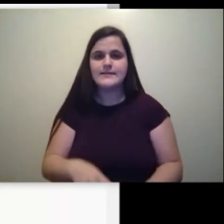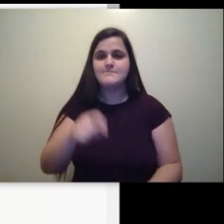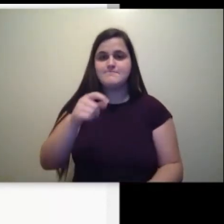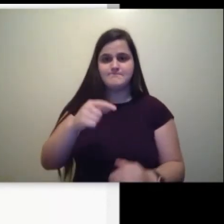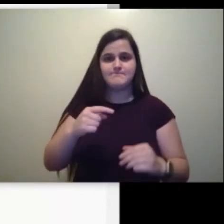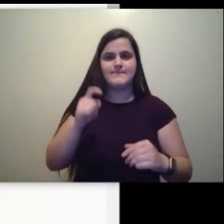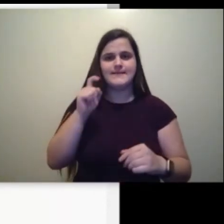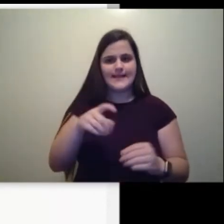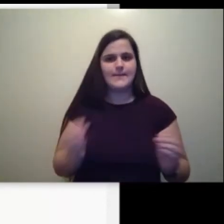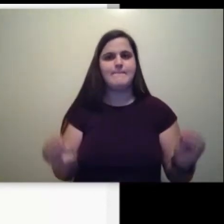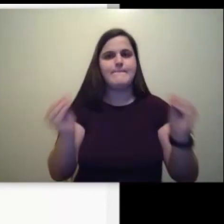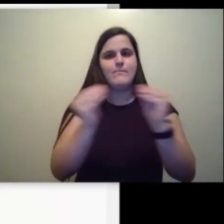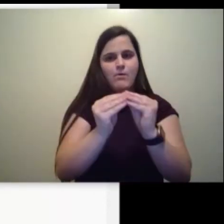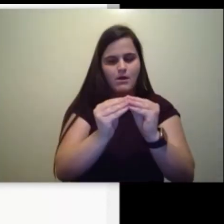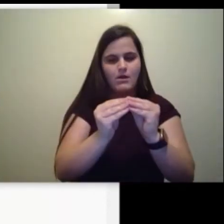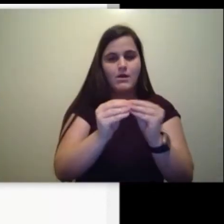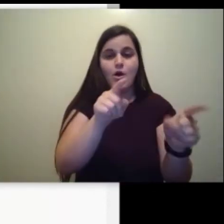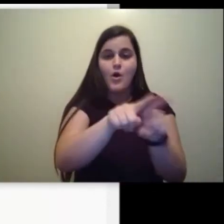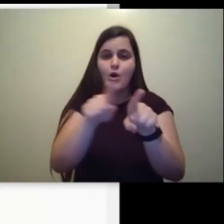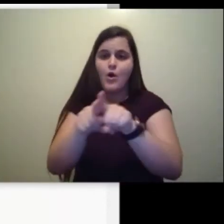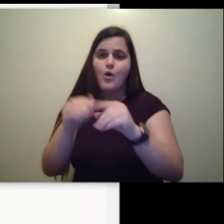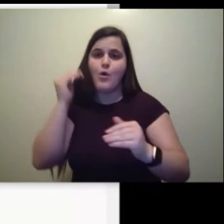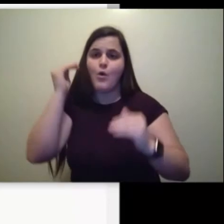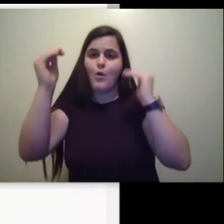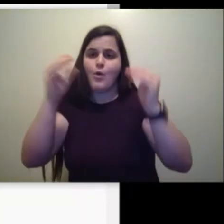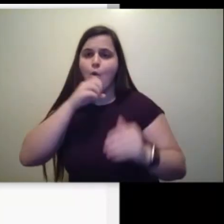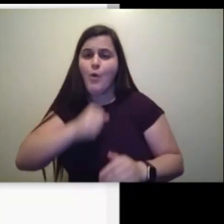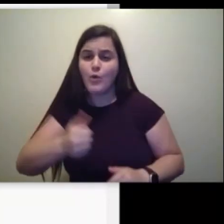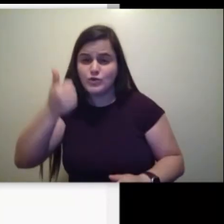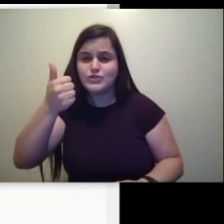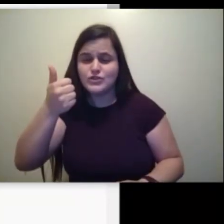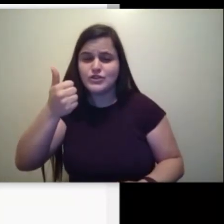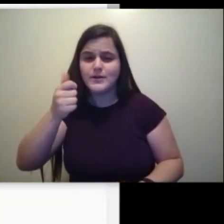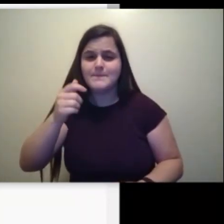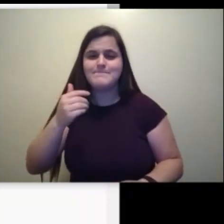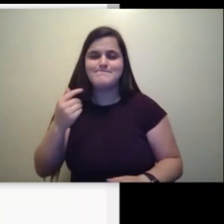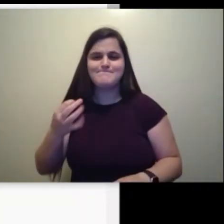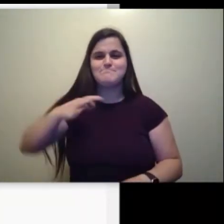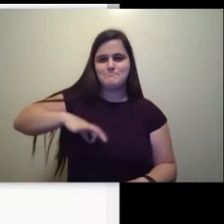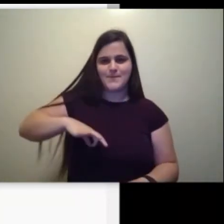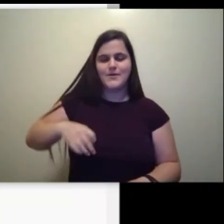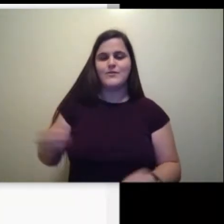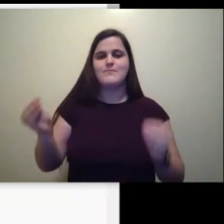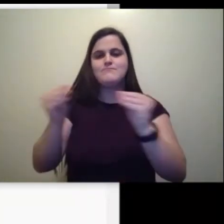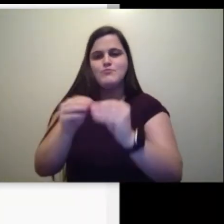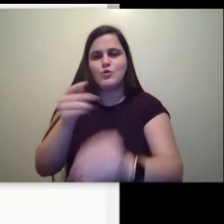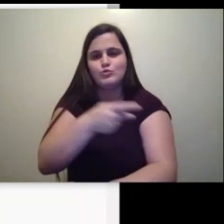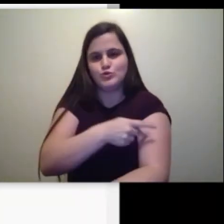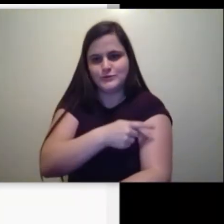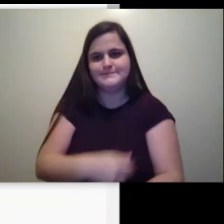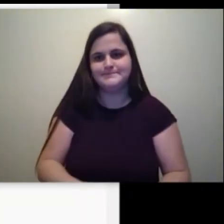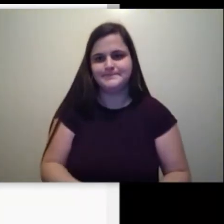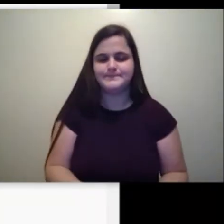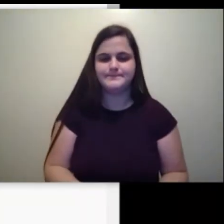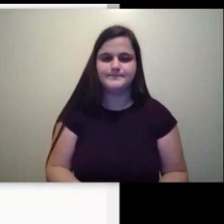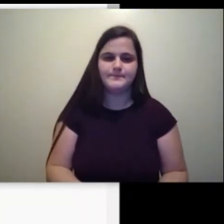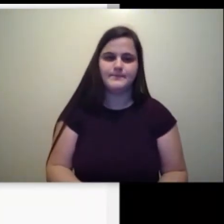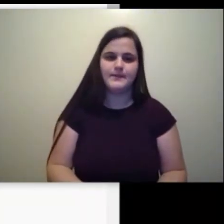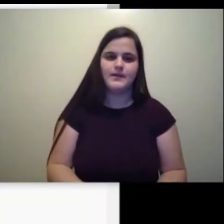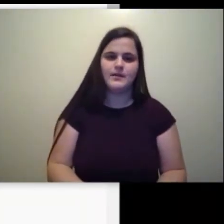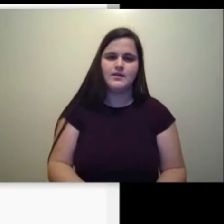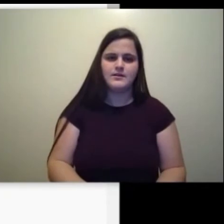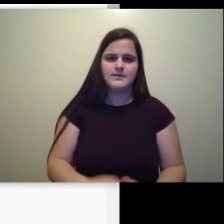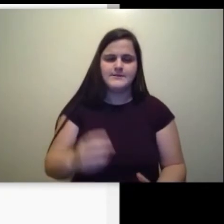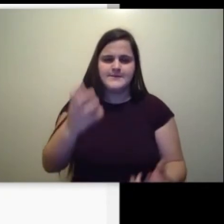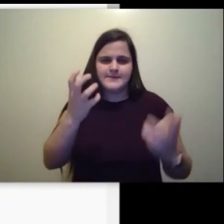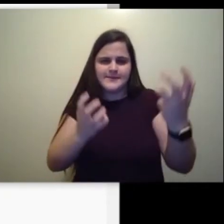needs. And older adults may also benefit from eating more protein. Getting the right amount of